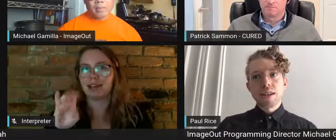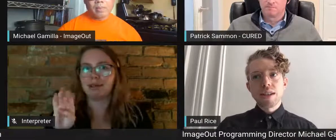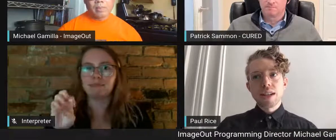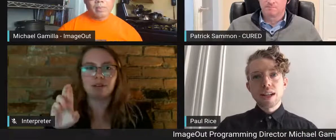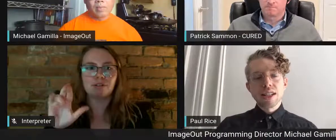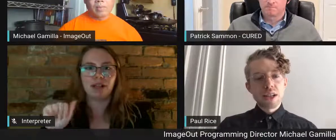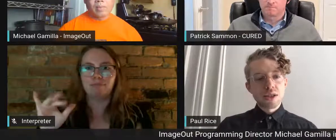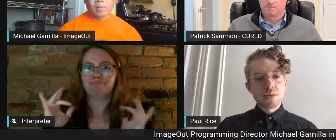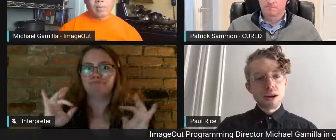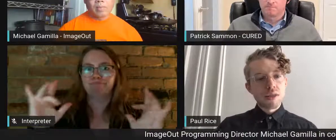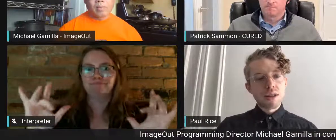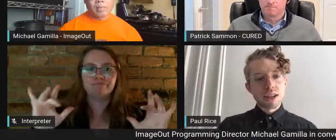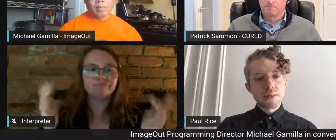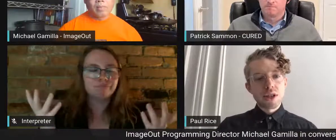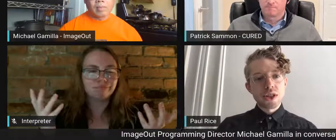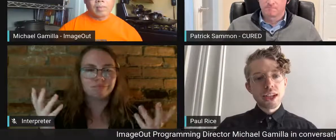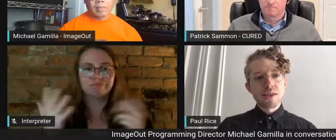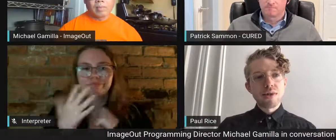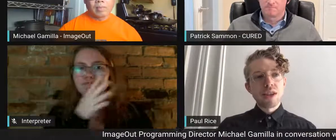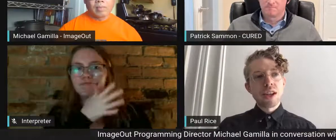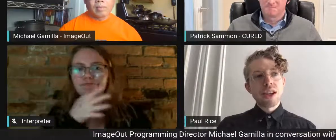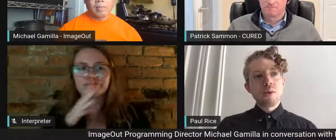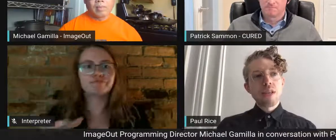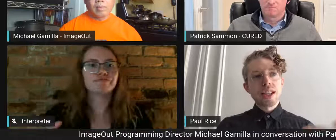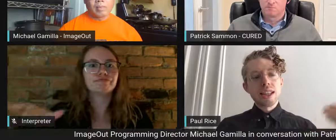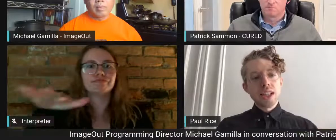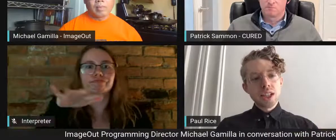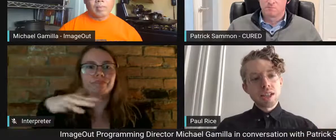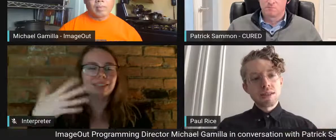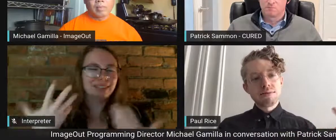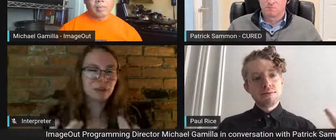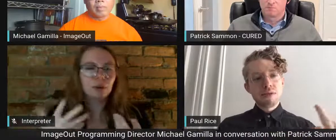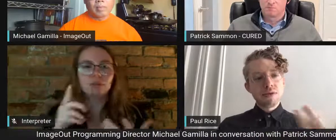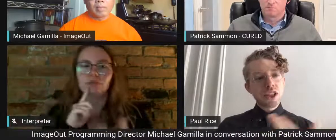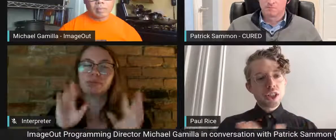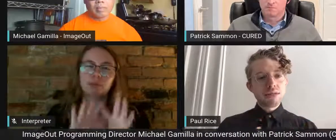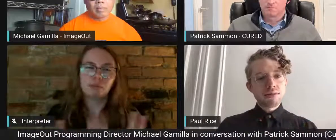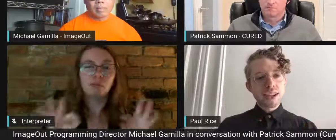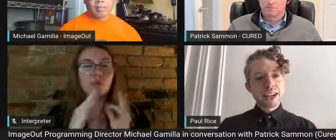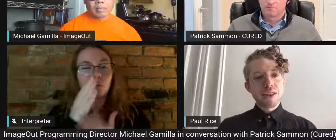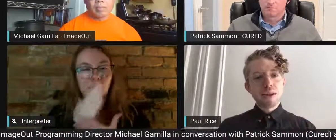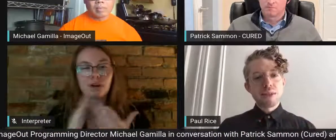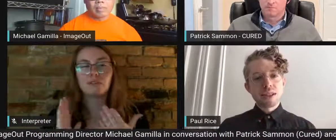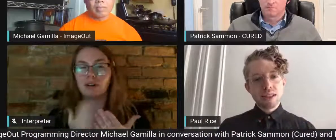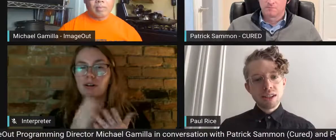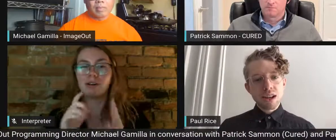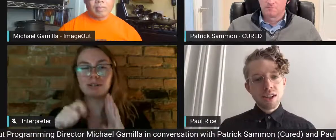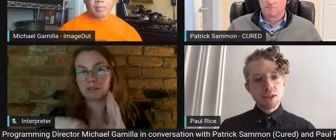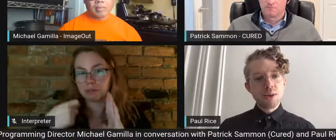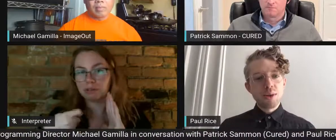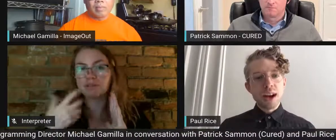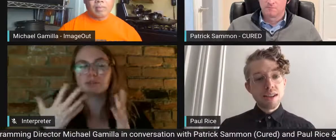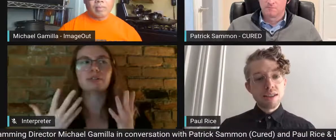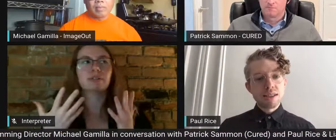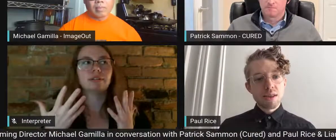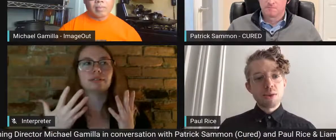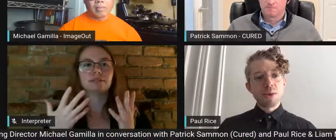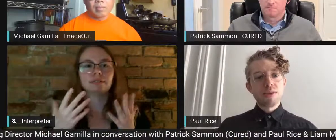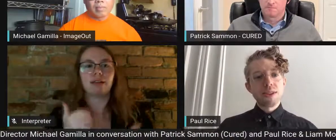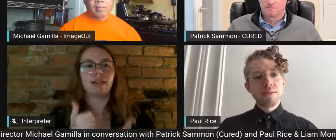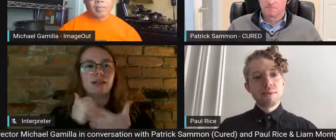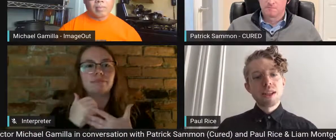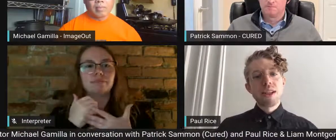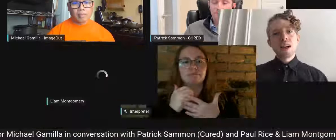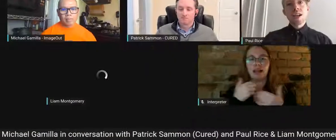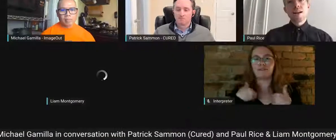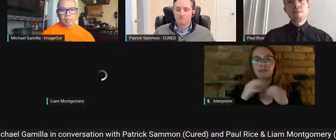so an essential part of the documentary. It kind of was a linear feature. It kind of helps guide you and us through